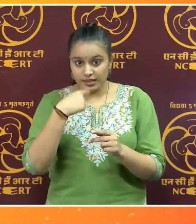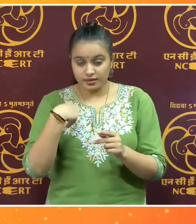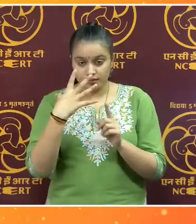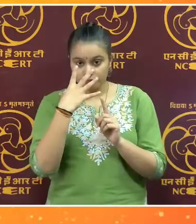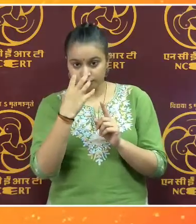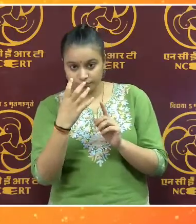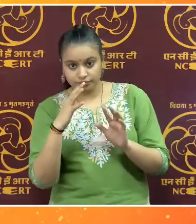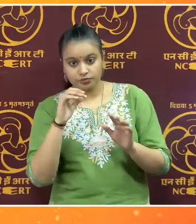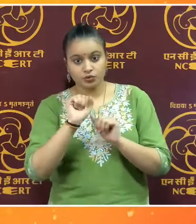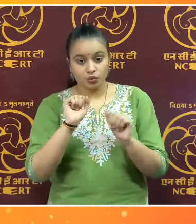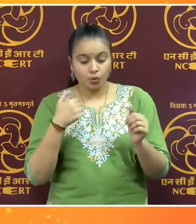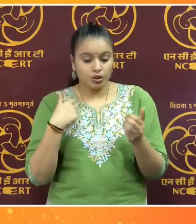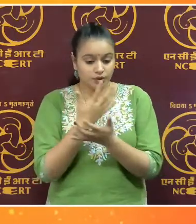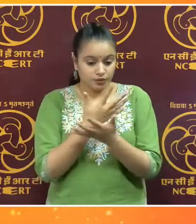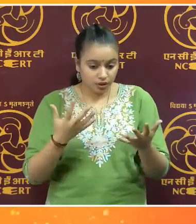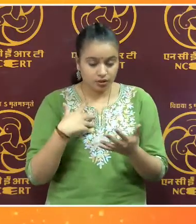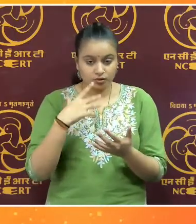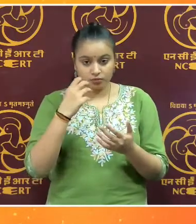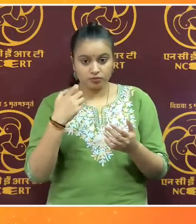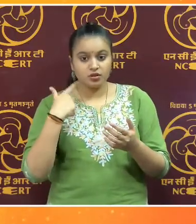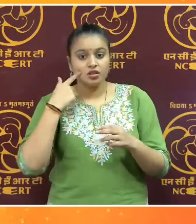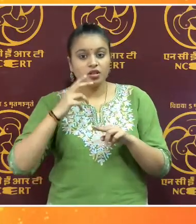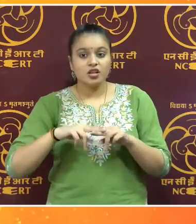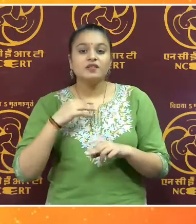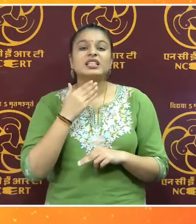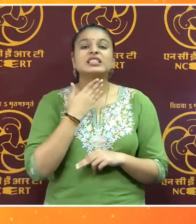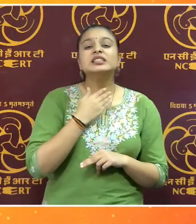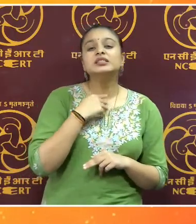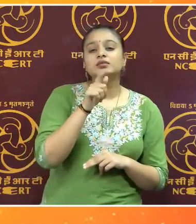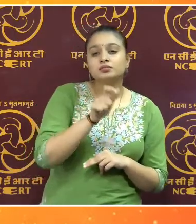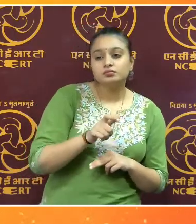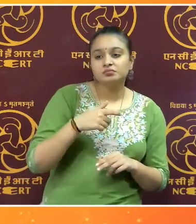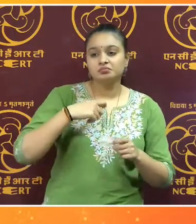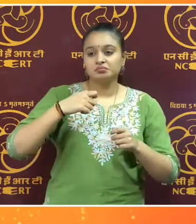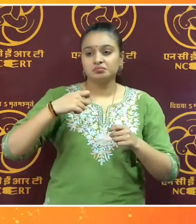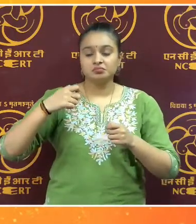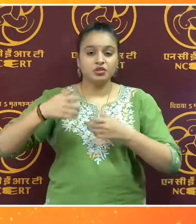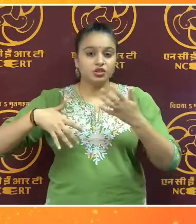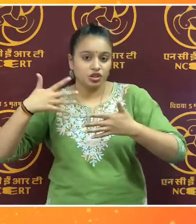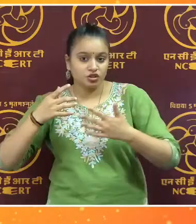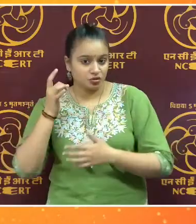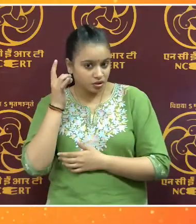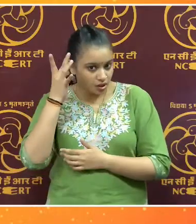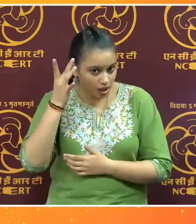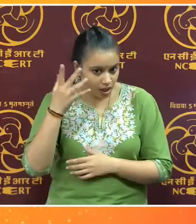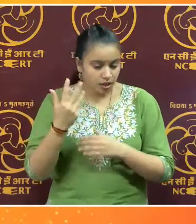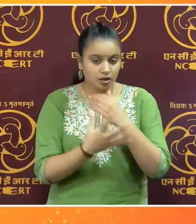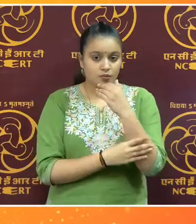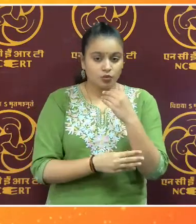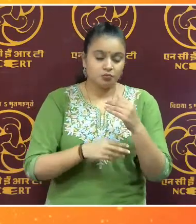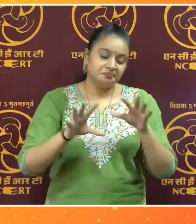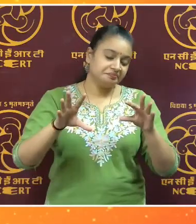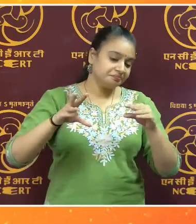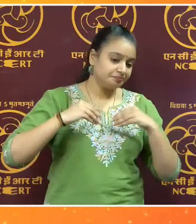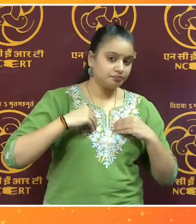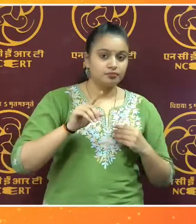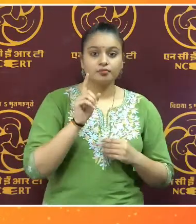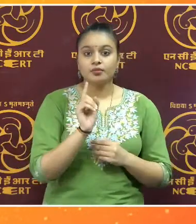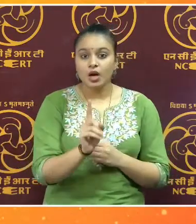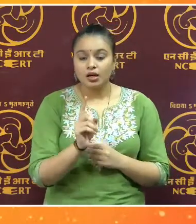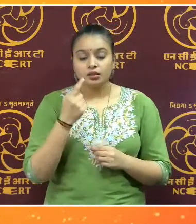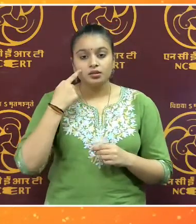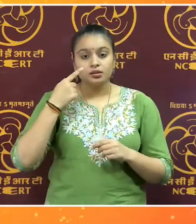had lost their goods. The greedy man showed fear, the rich man showed anger, the poor man showed acceptance. But I know